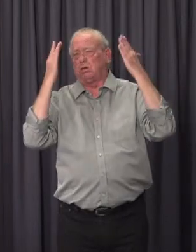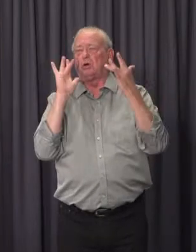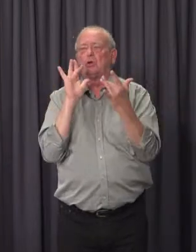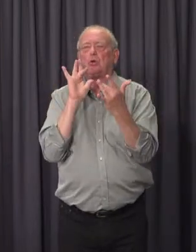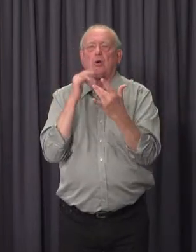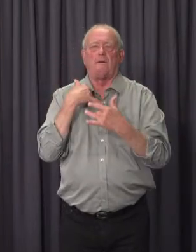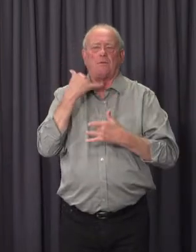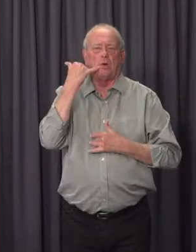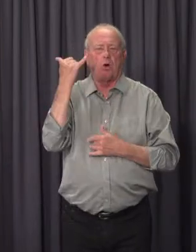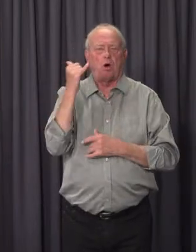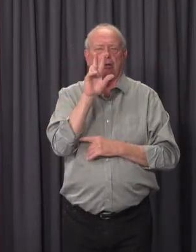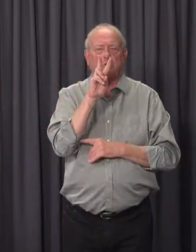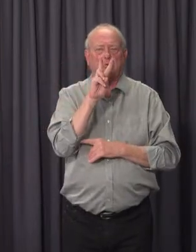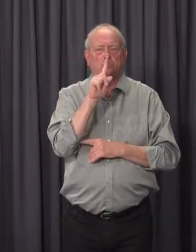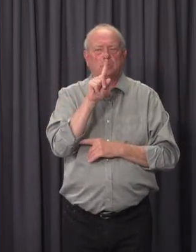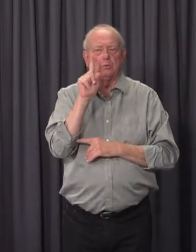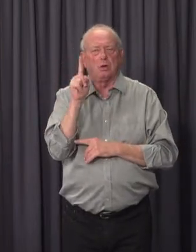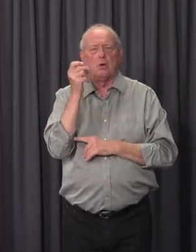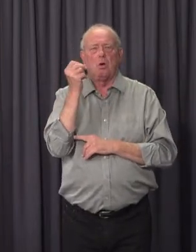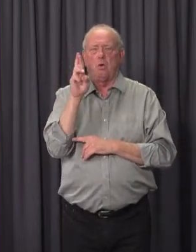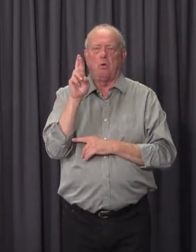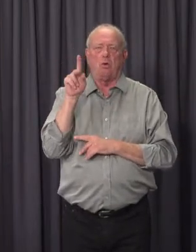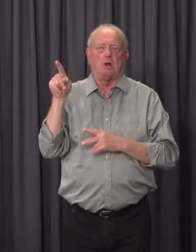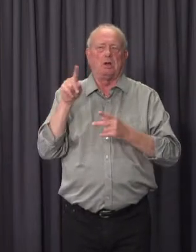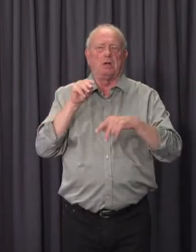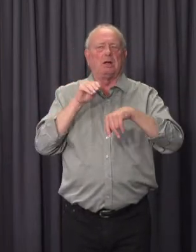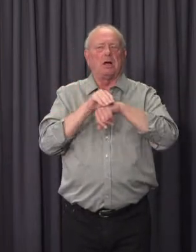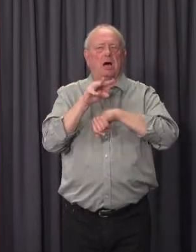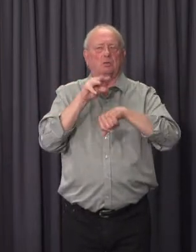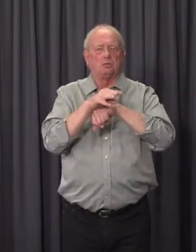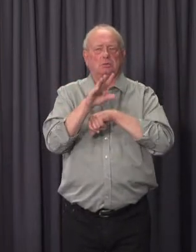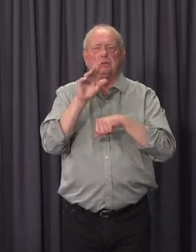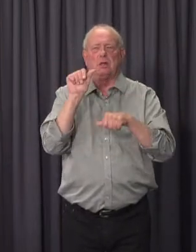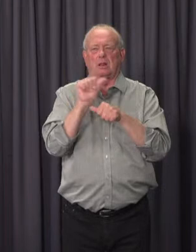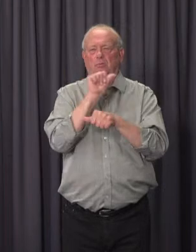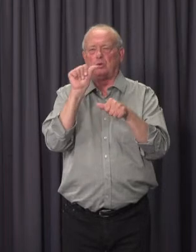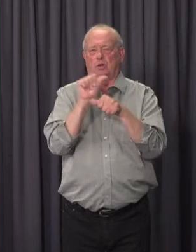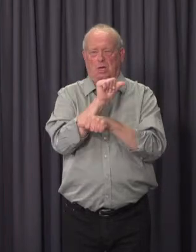call Counselling Alberta for virtual counseling services at